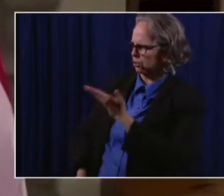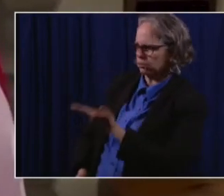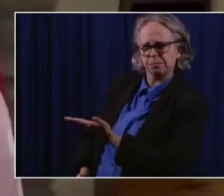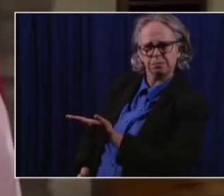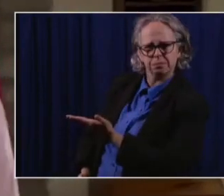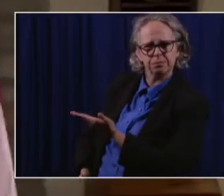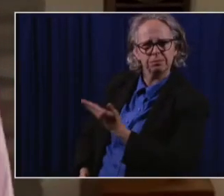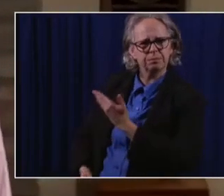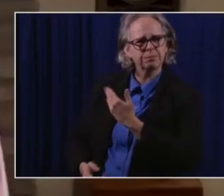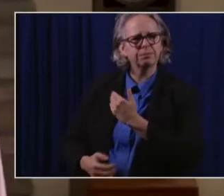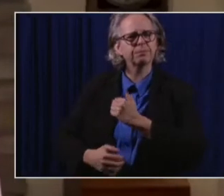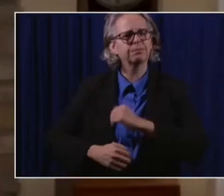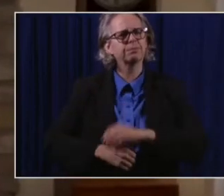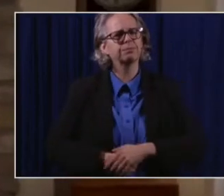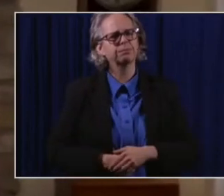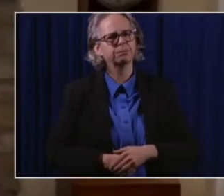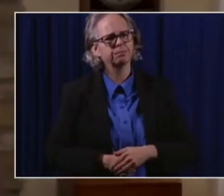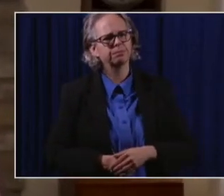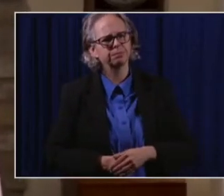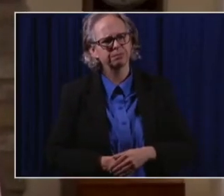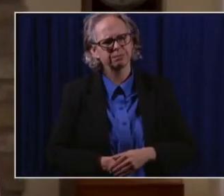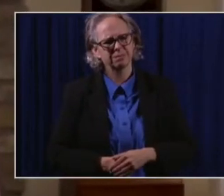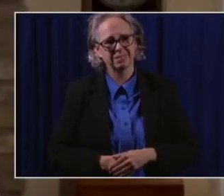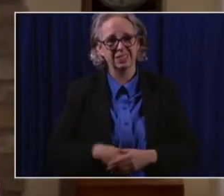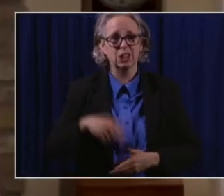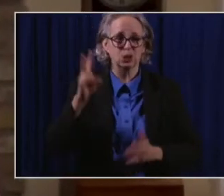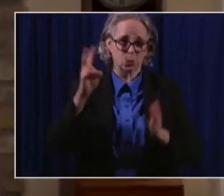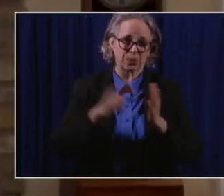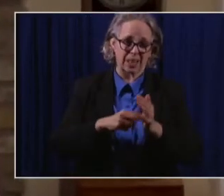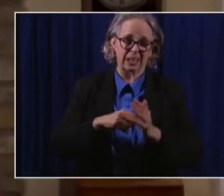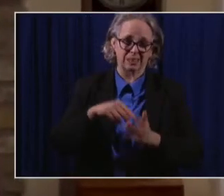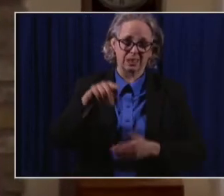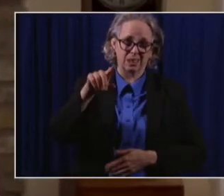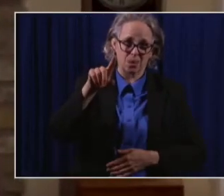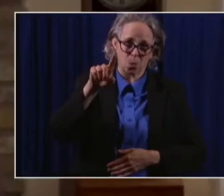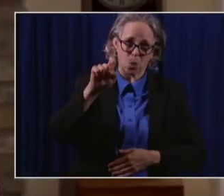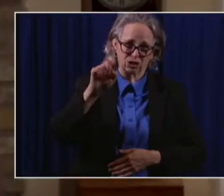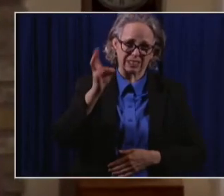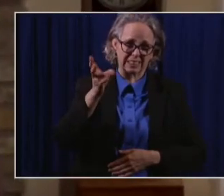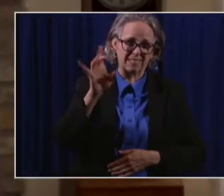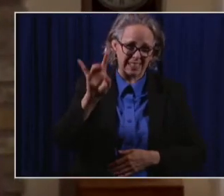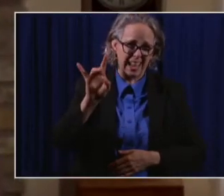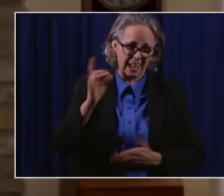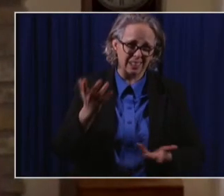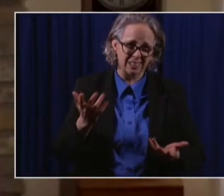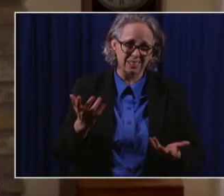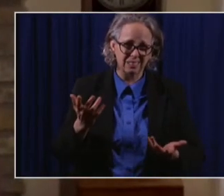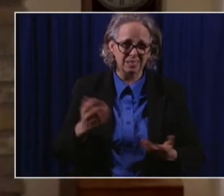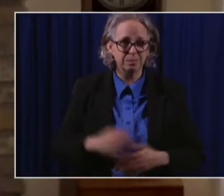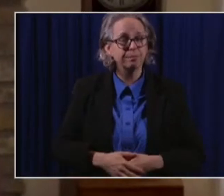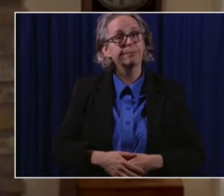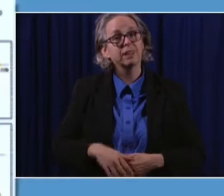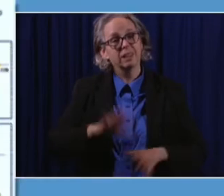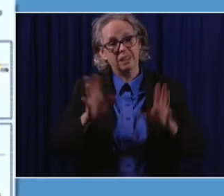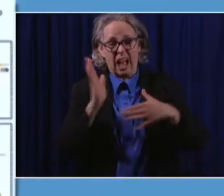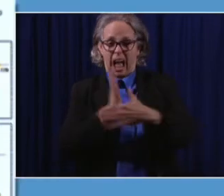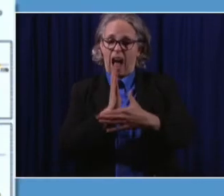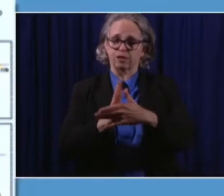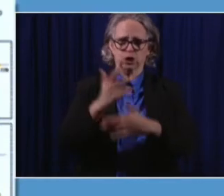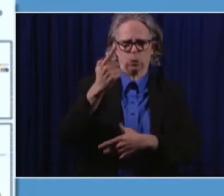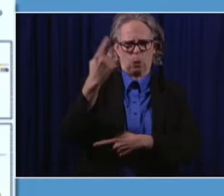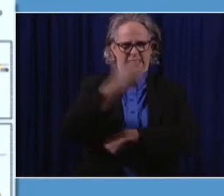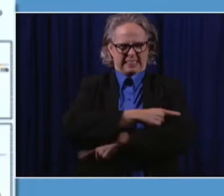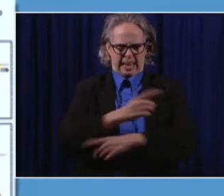as we said, 2,178 cases. Our 21-day average is still there, but it certainly is moving up as